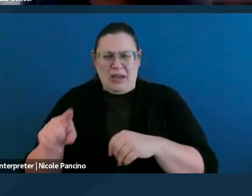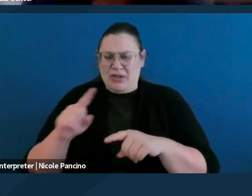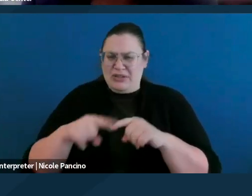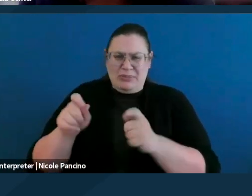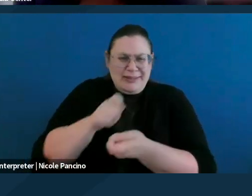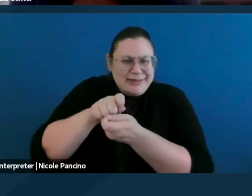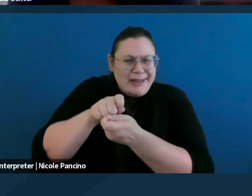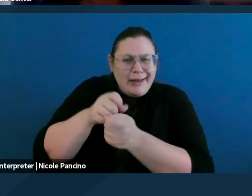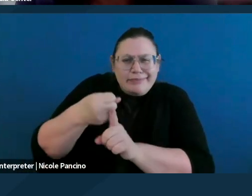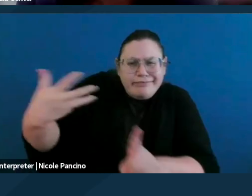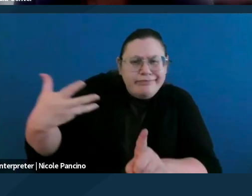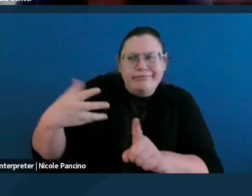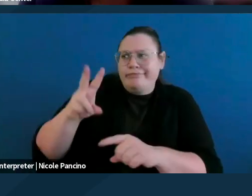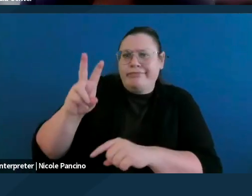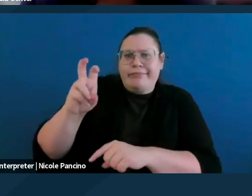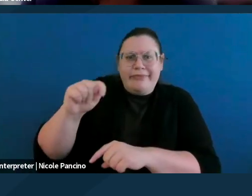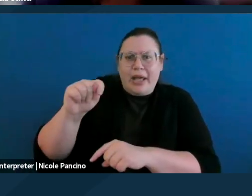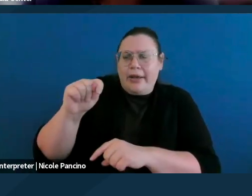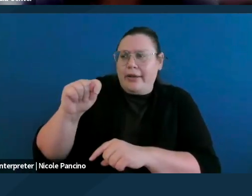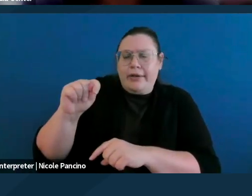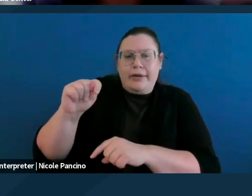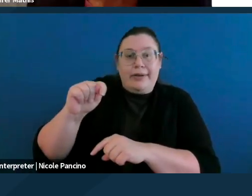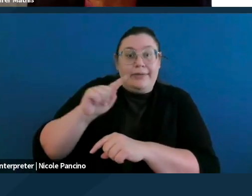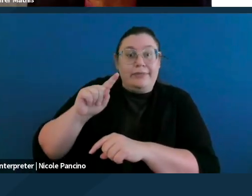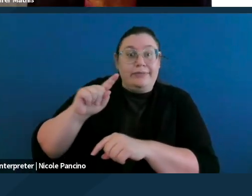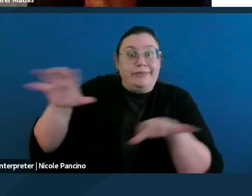of the veterans affirmative action.